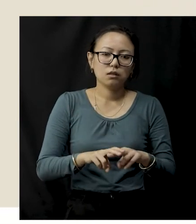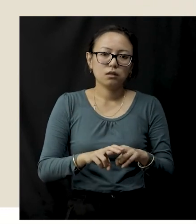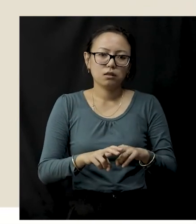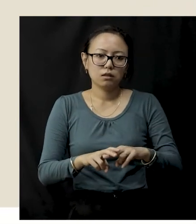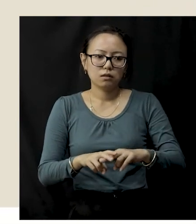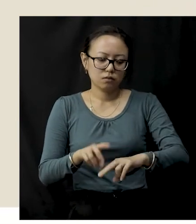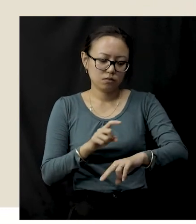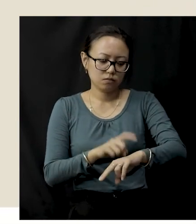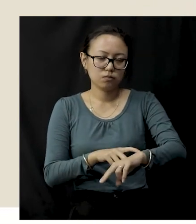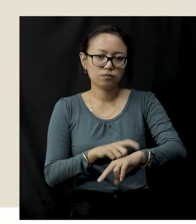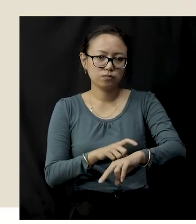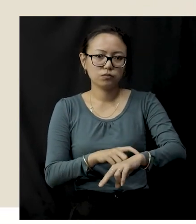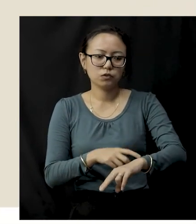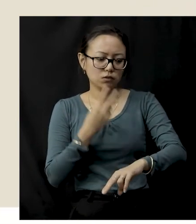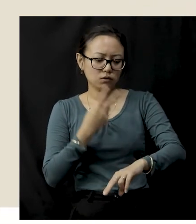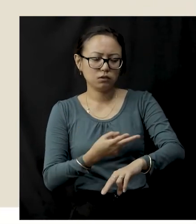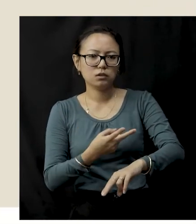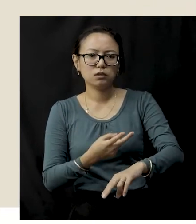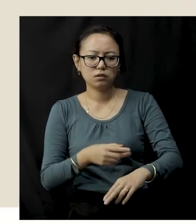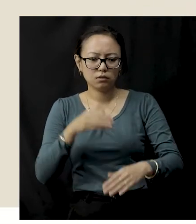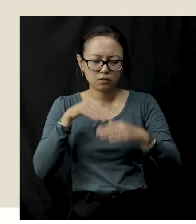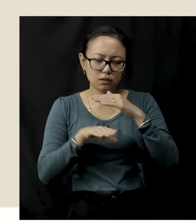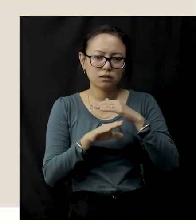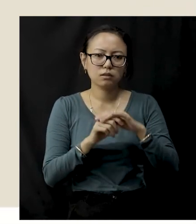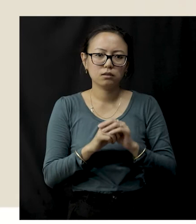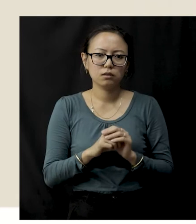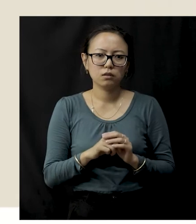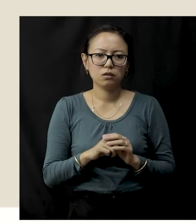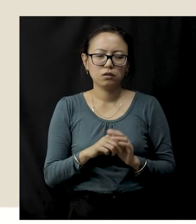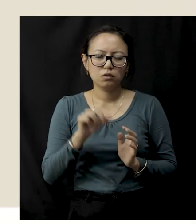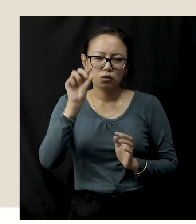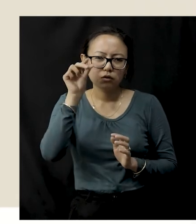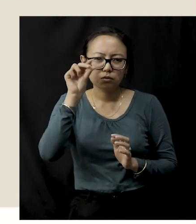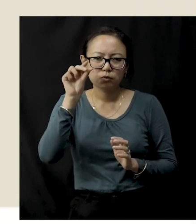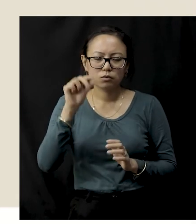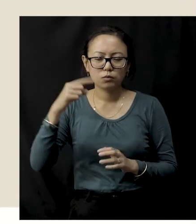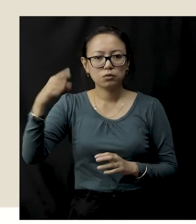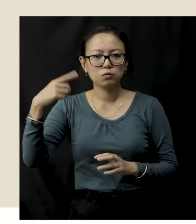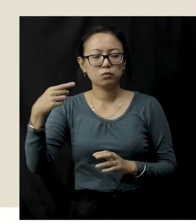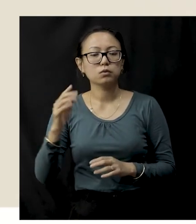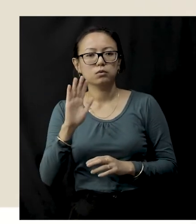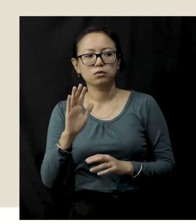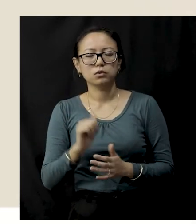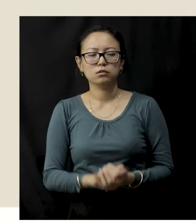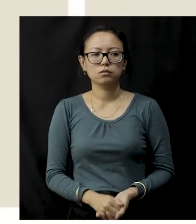yourself. Inside you will see so many small wheels which are attached to it, okay?